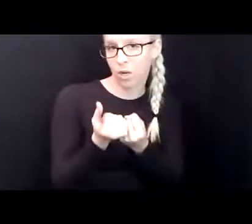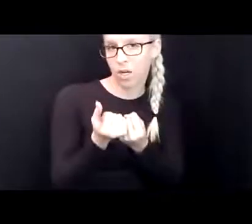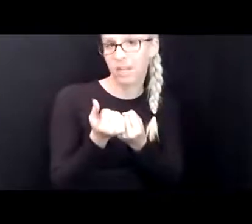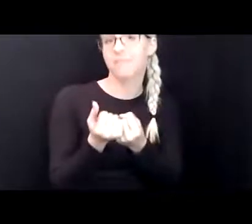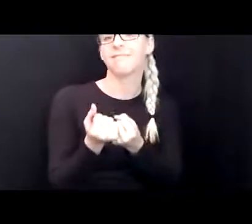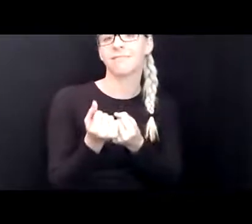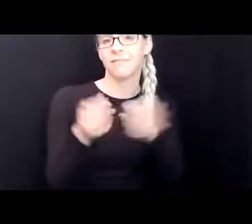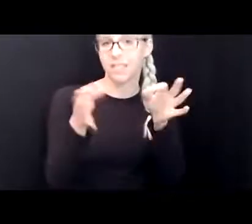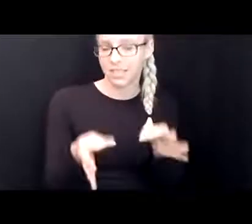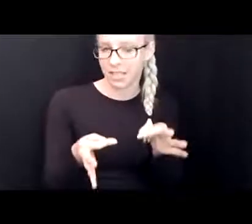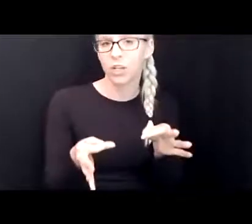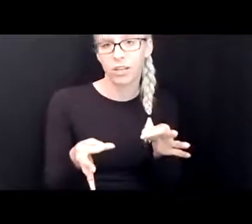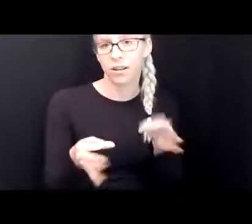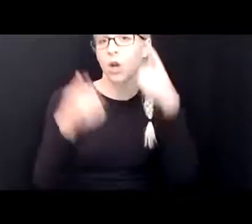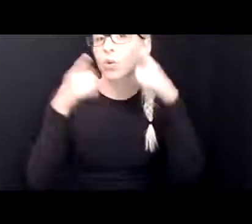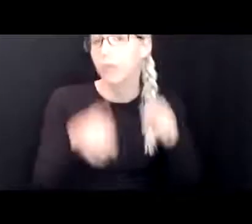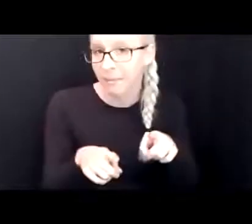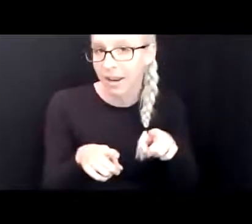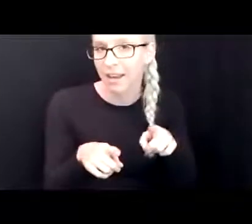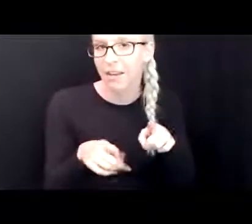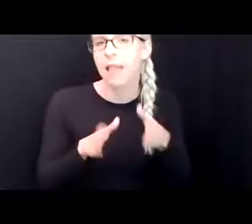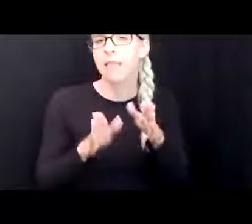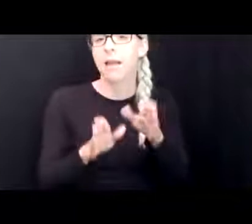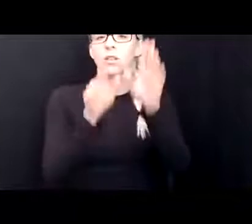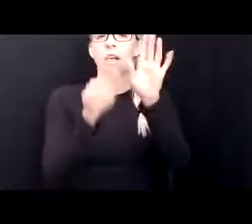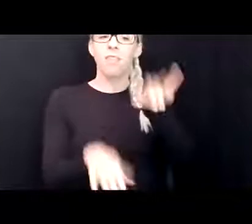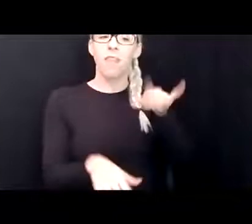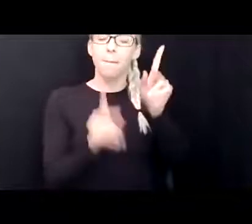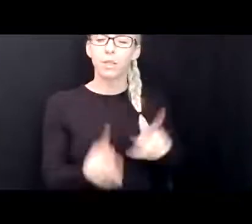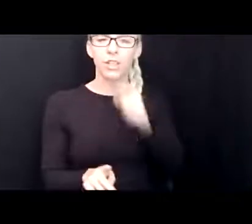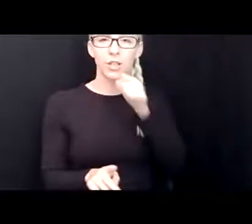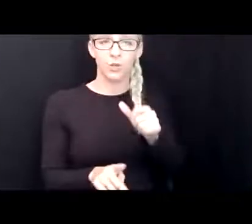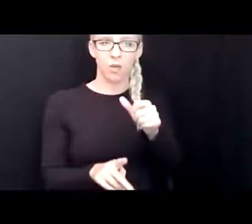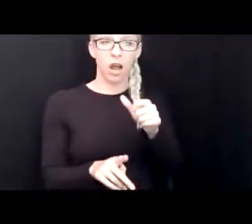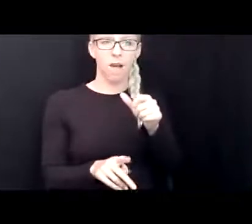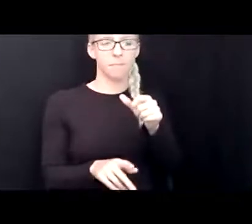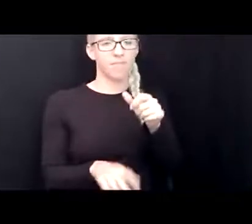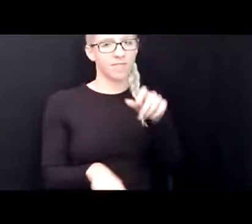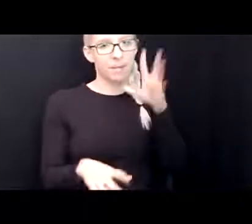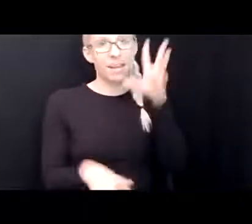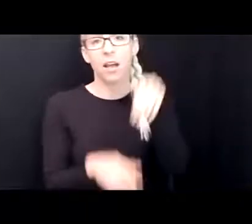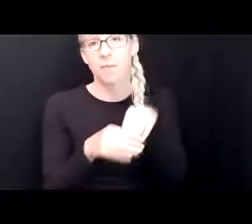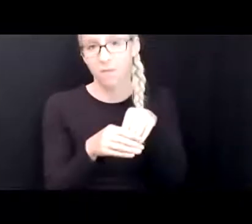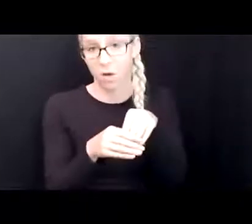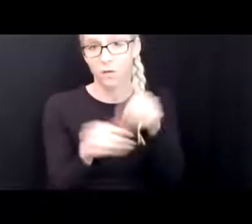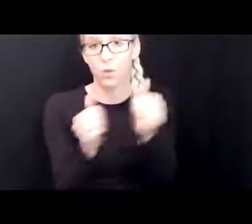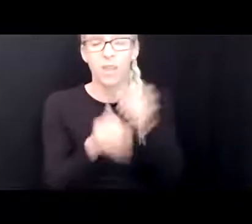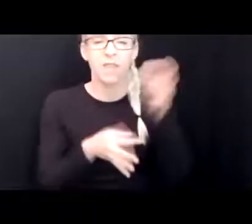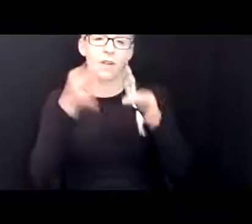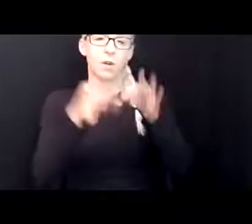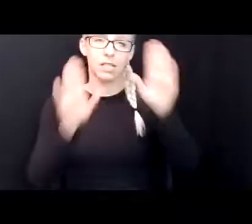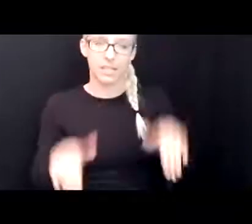adult out of the court system. But again, we have to have the basic understanding and the ability to sign those documents. And I don't